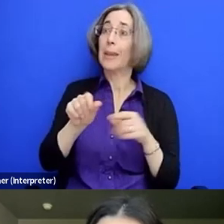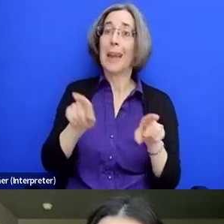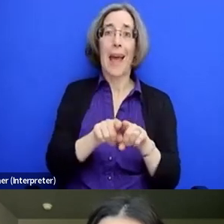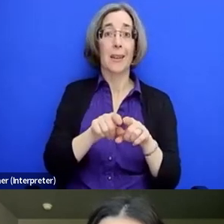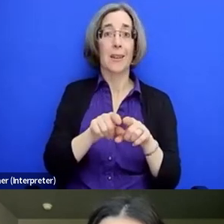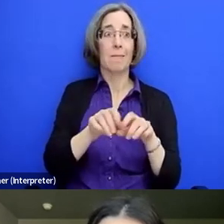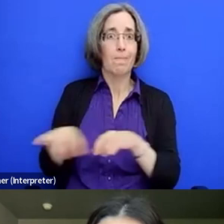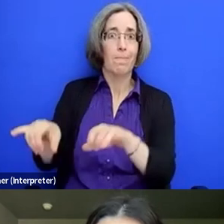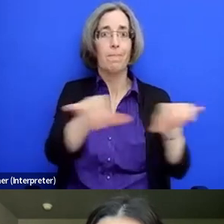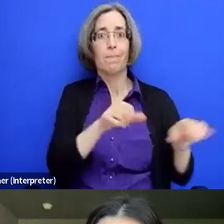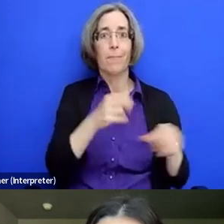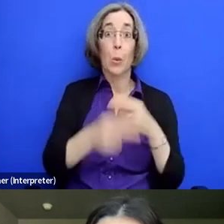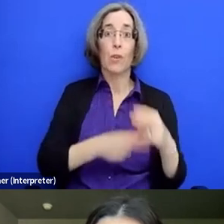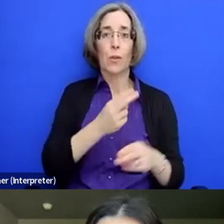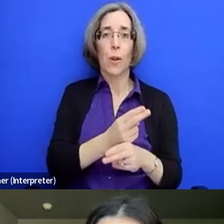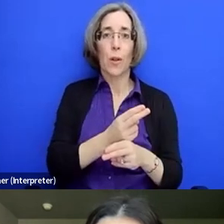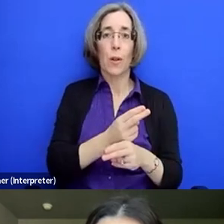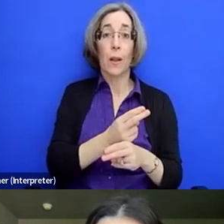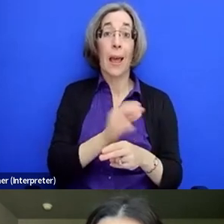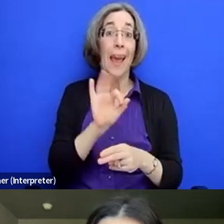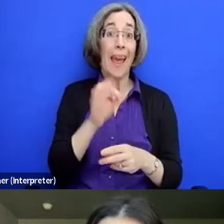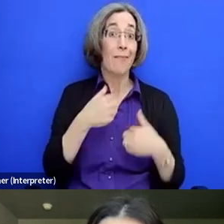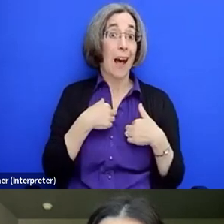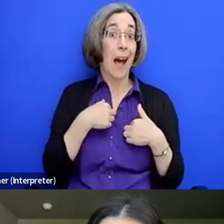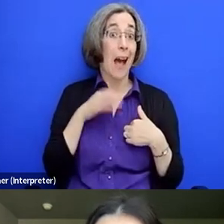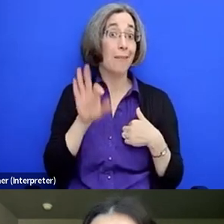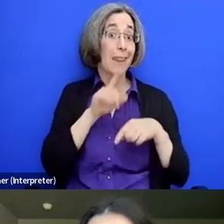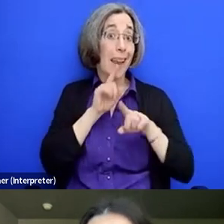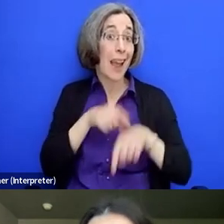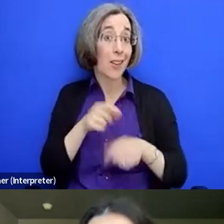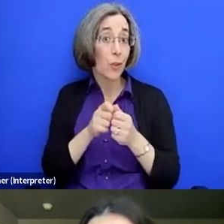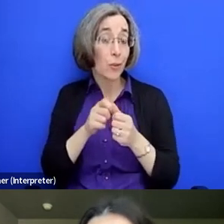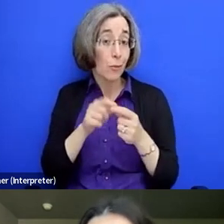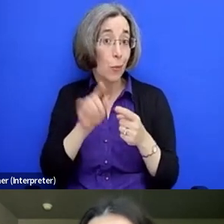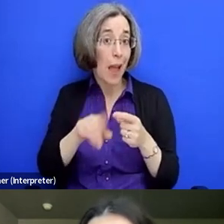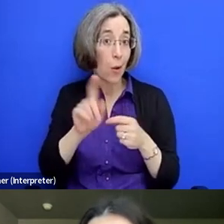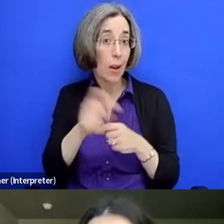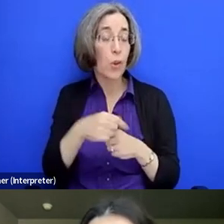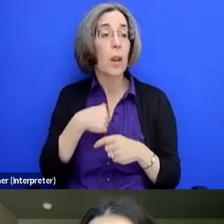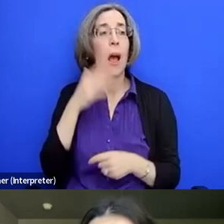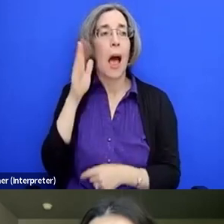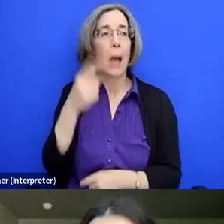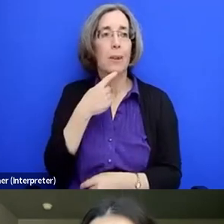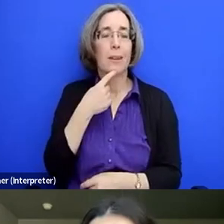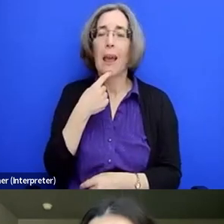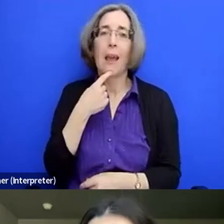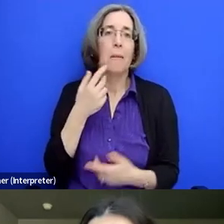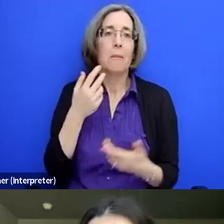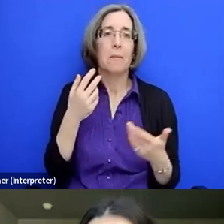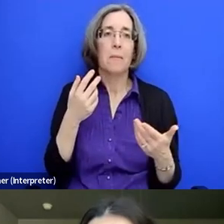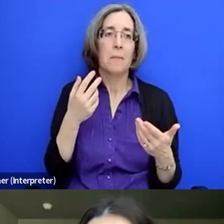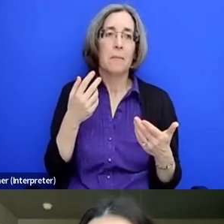If I'd been part of the response then, I would have said there's a different way than just thinking about it